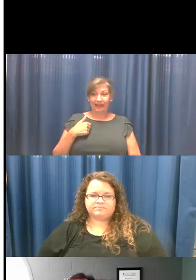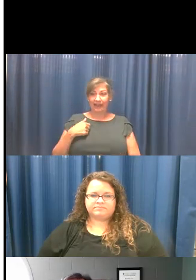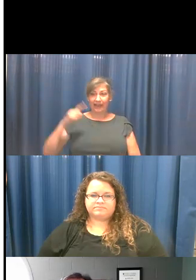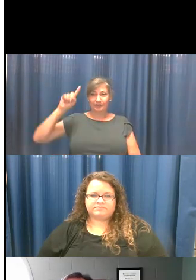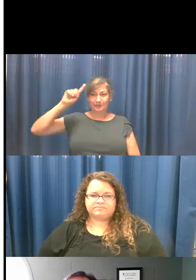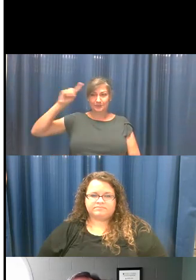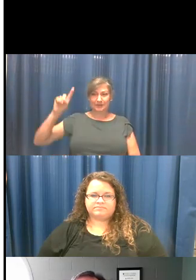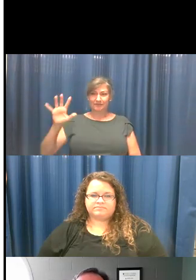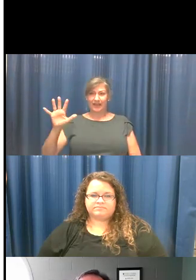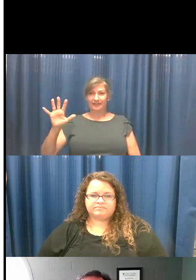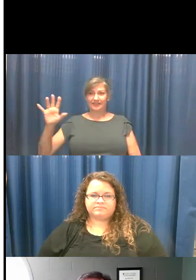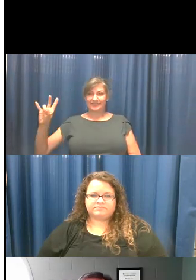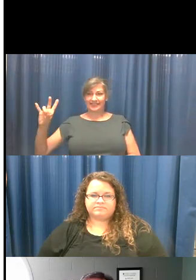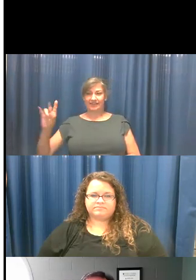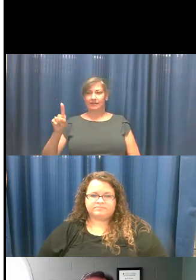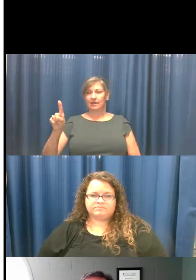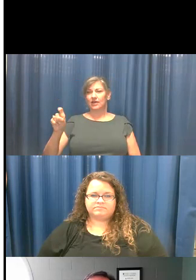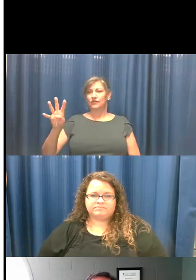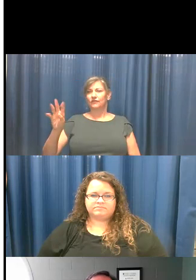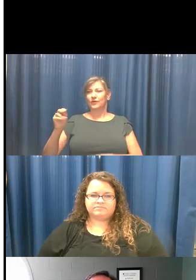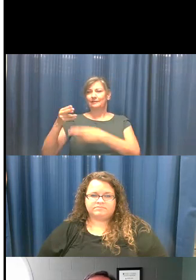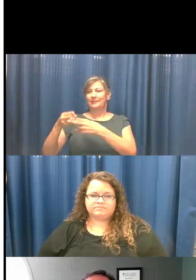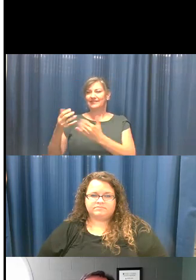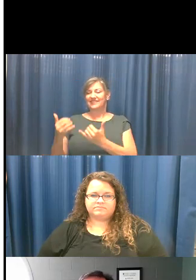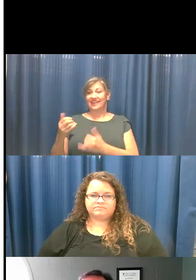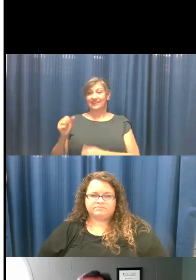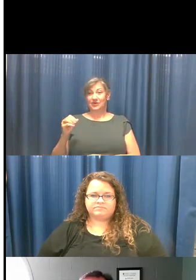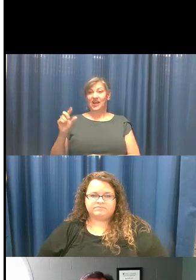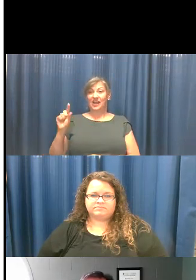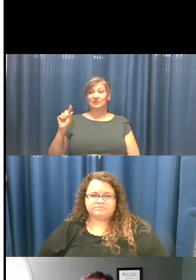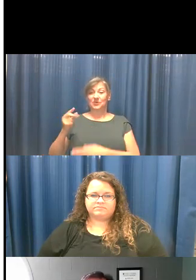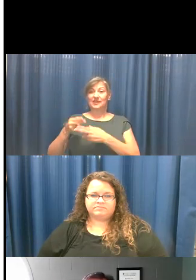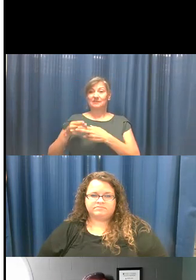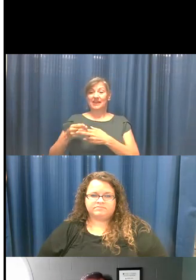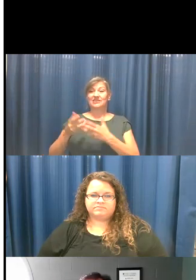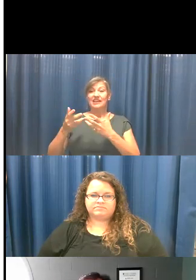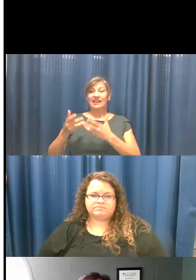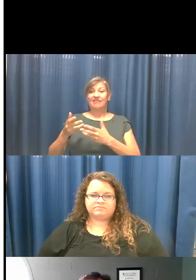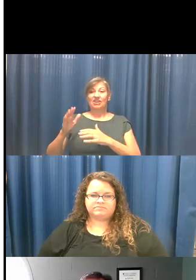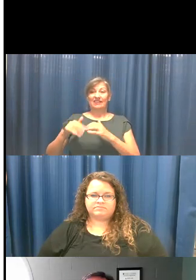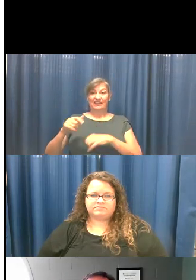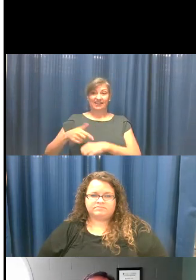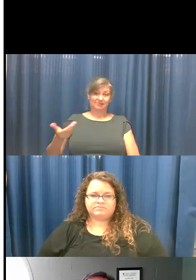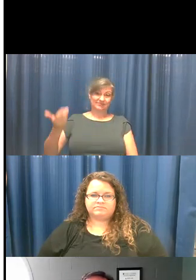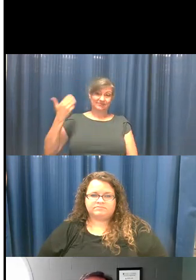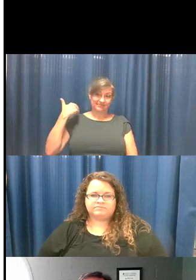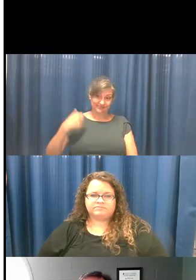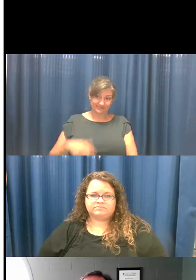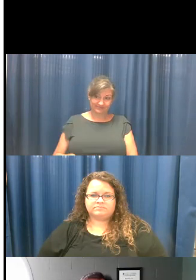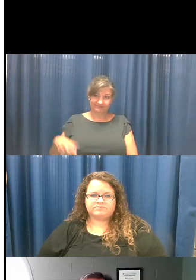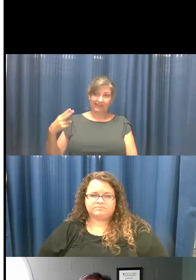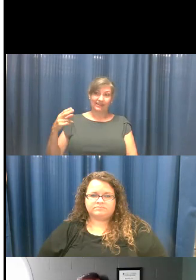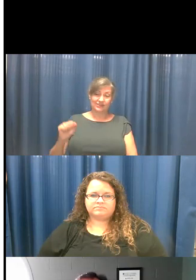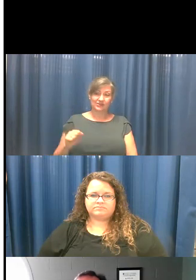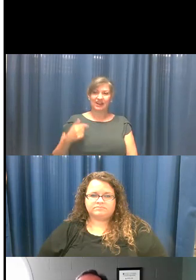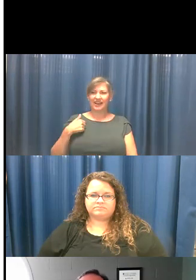and 140 pounds today. That makes me 20 pounds heavier than I was at that time when I was in high school. So I was a